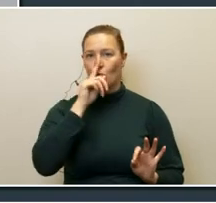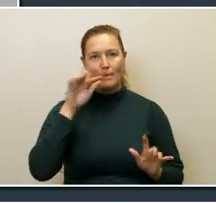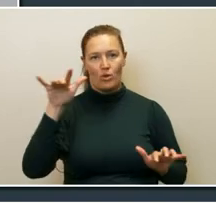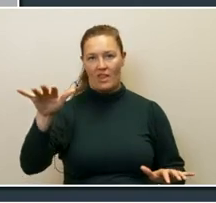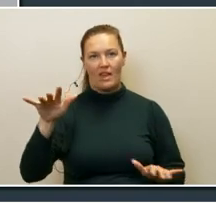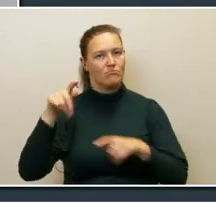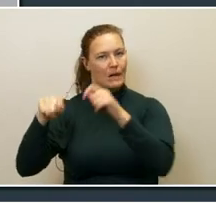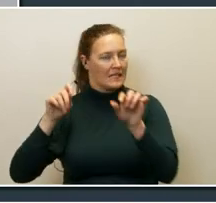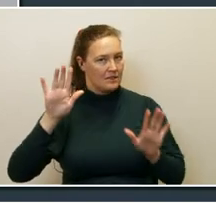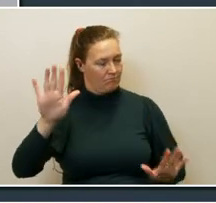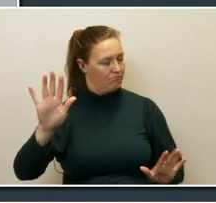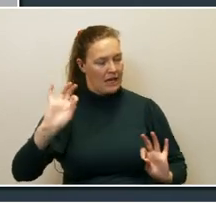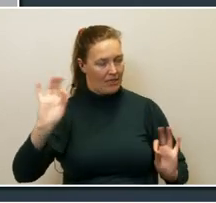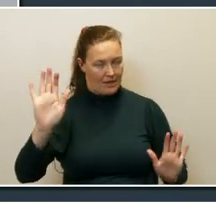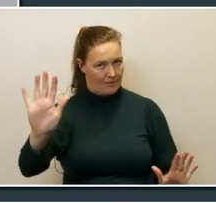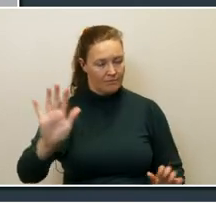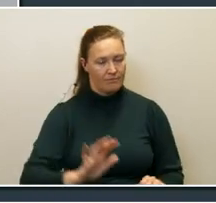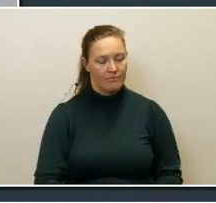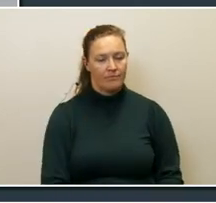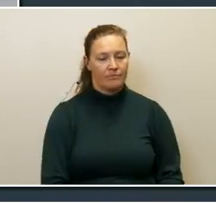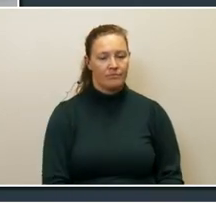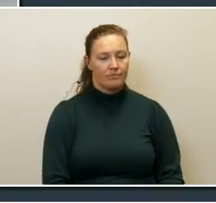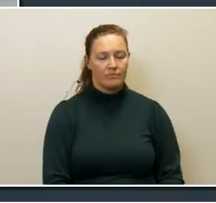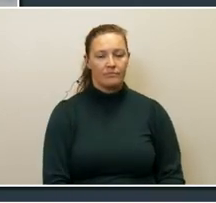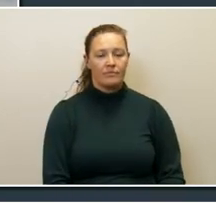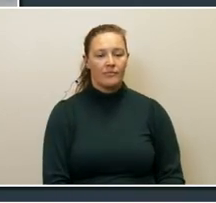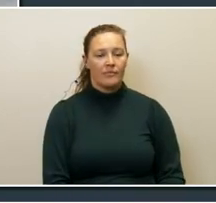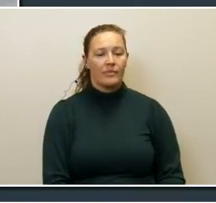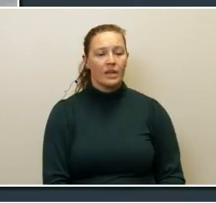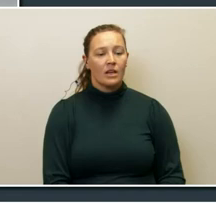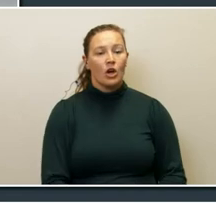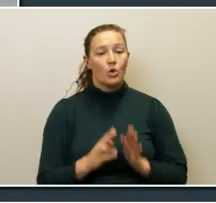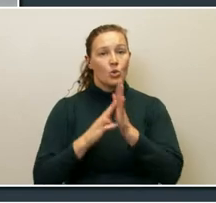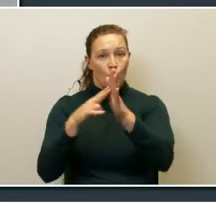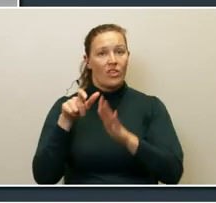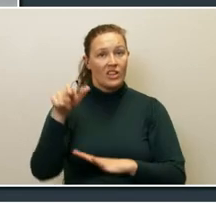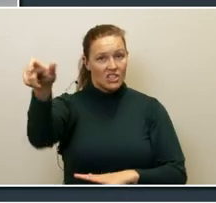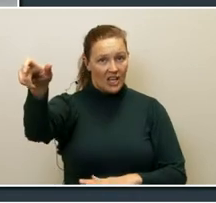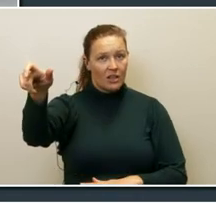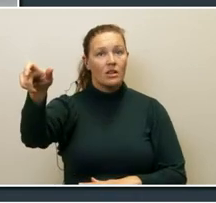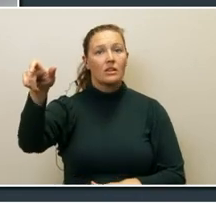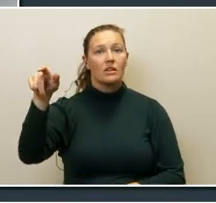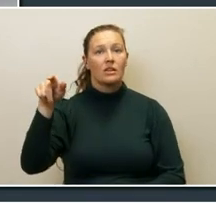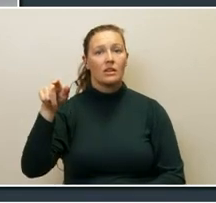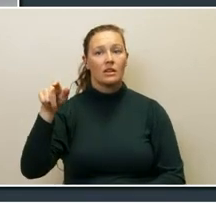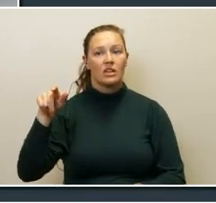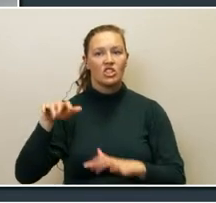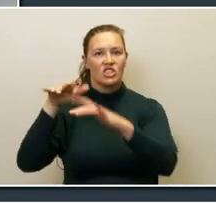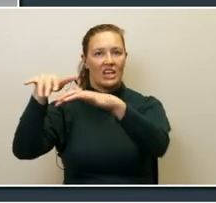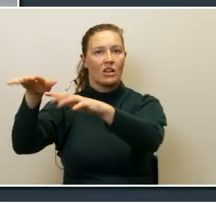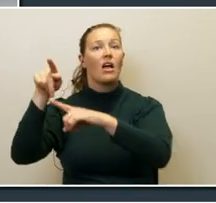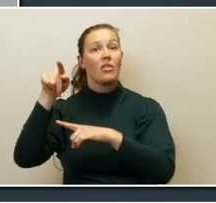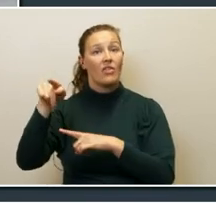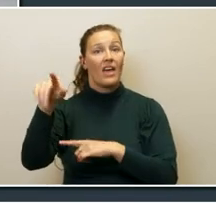people, bikes and dogs. As I believe you've heard a few times, that the North Channel is one of the few areas where